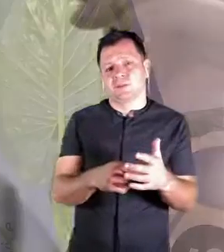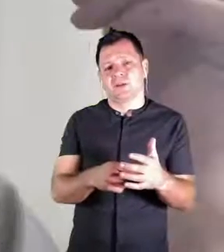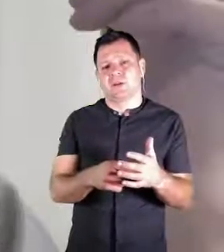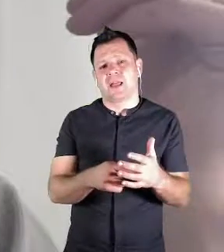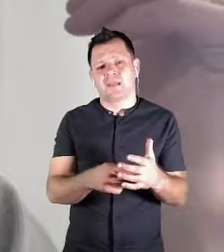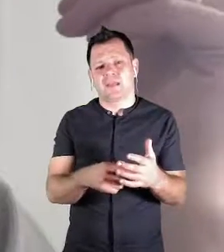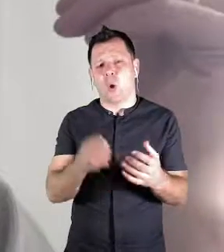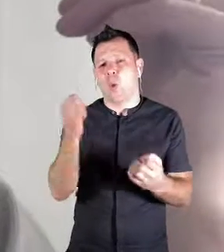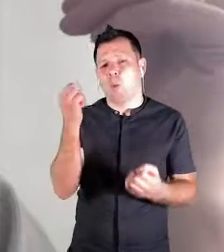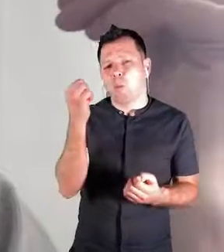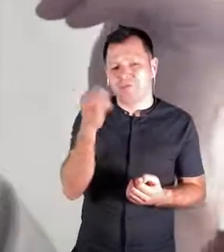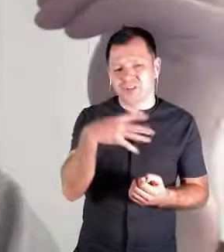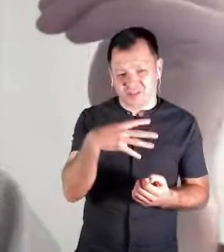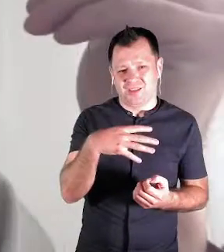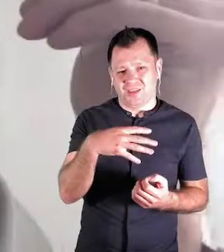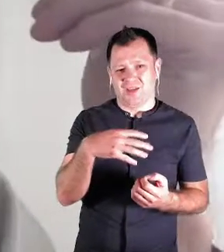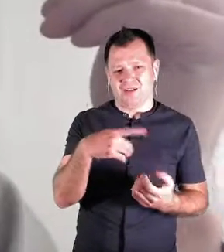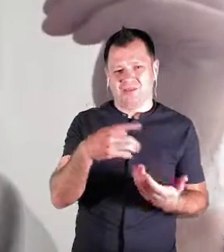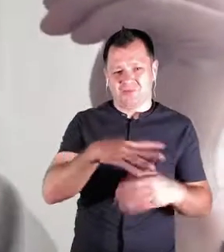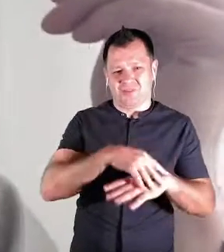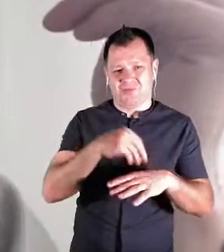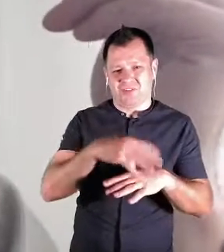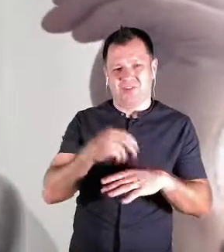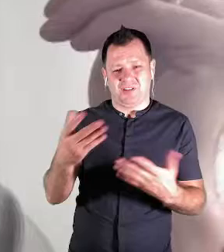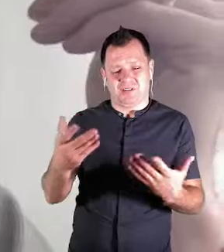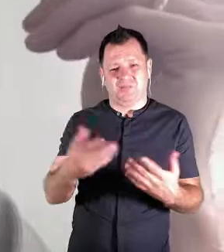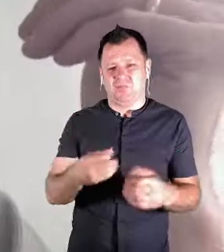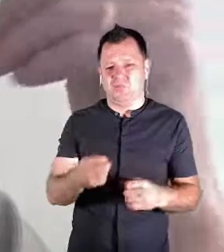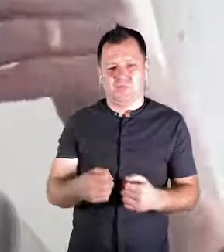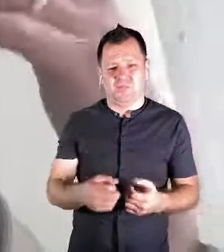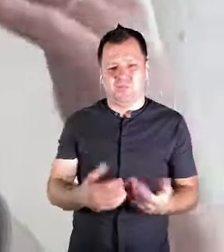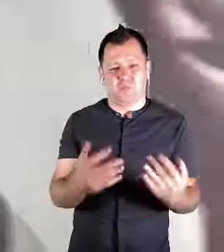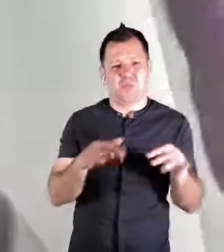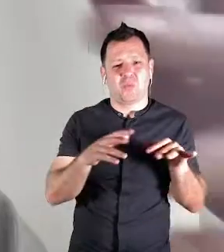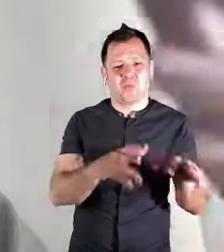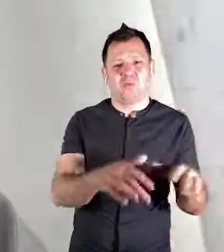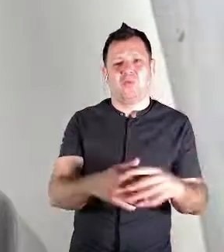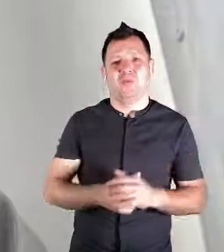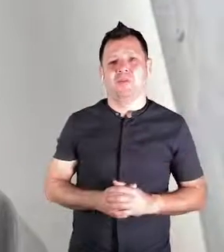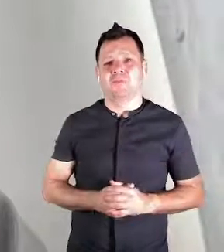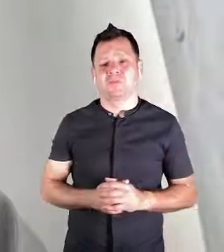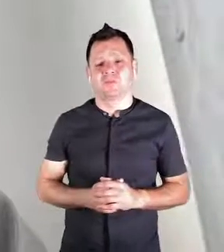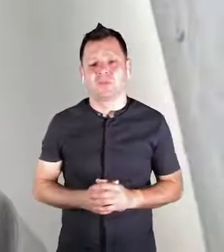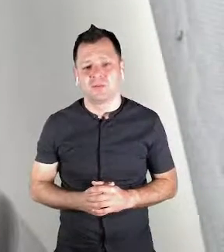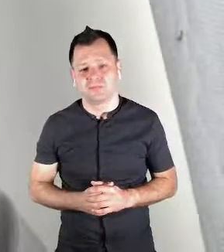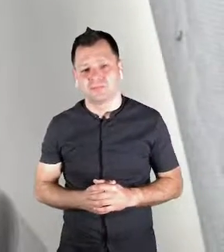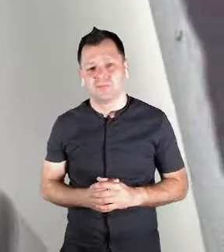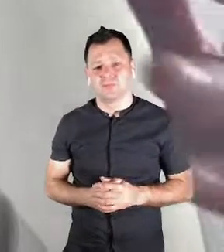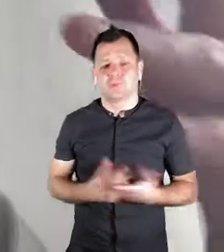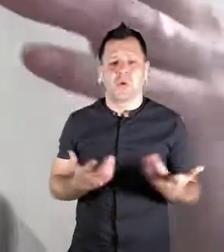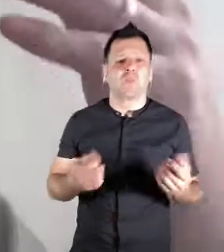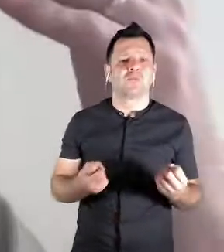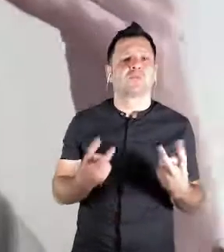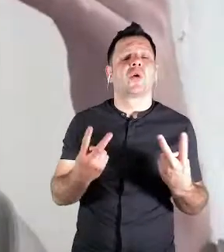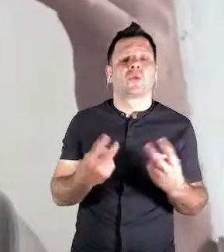Most, well, hard to say. I just want to point out that